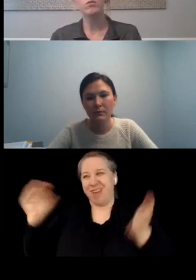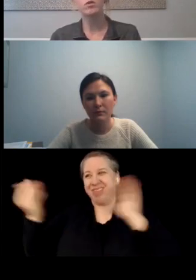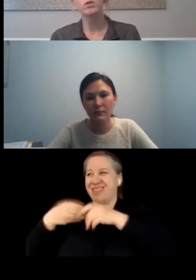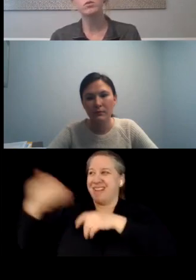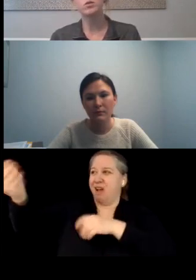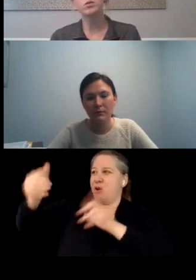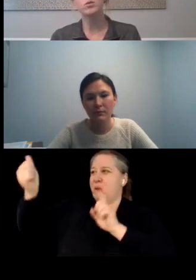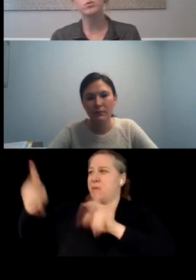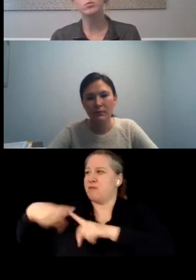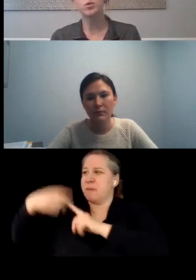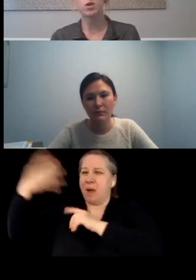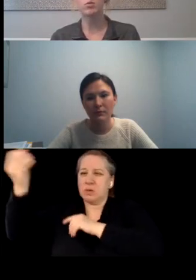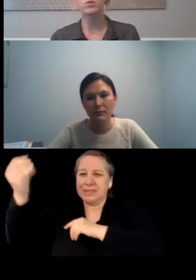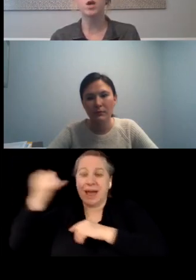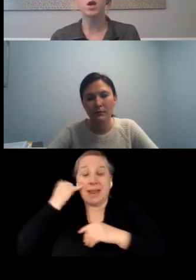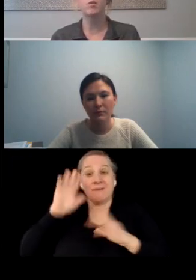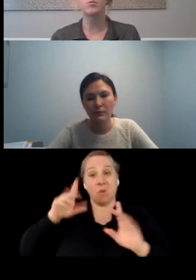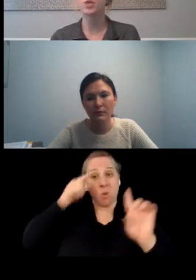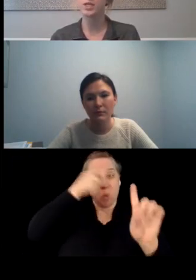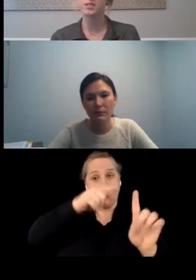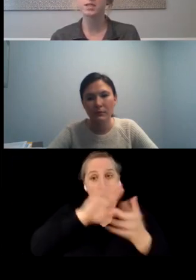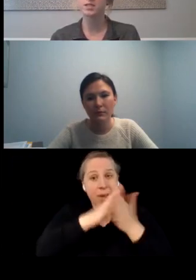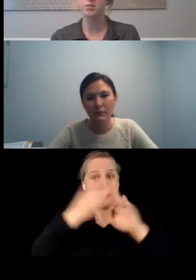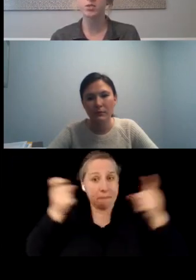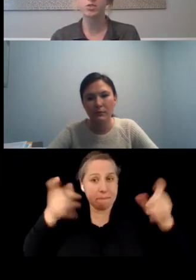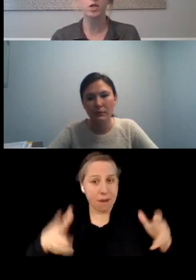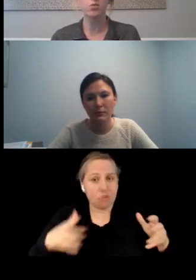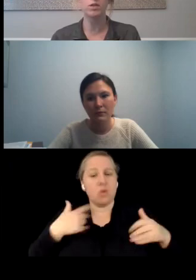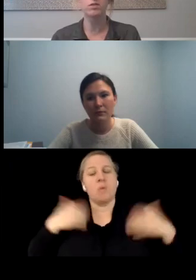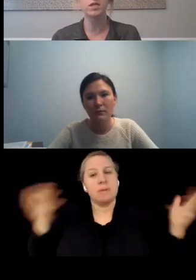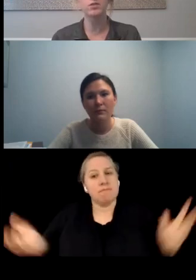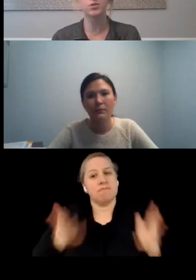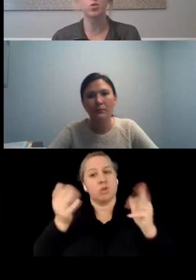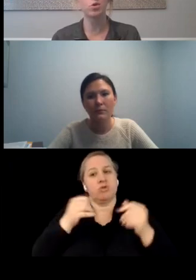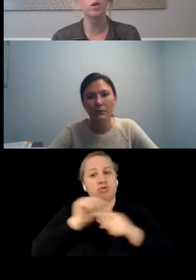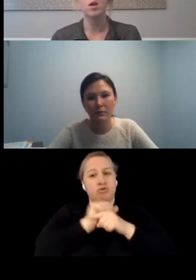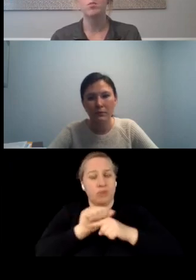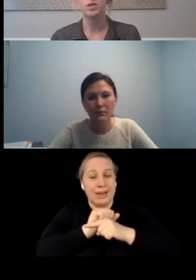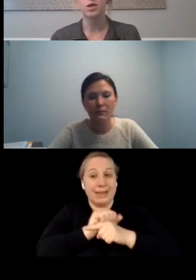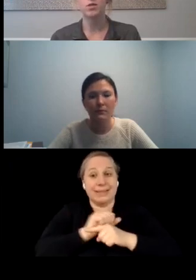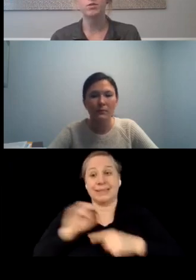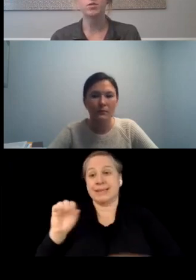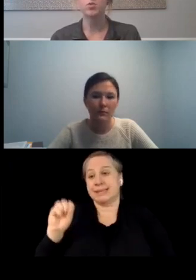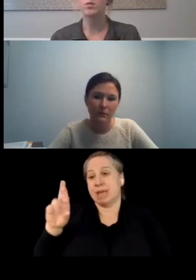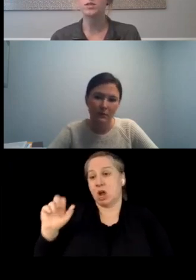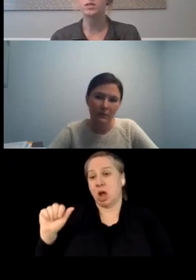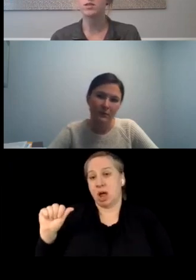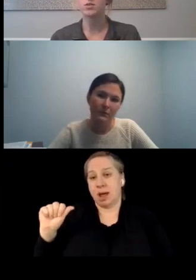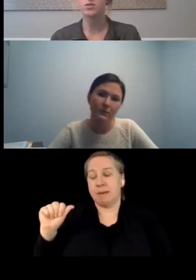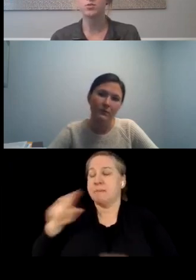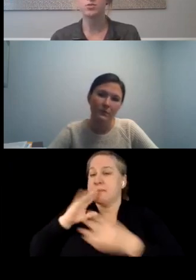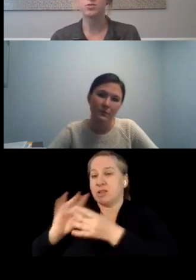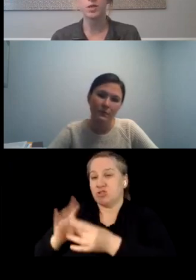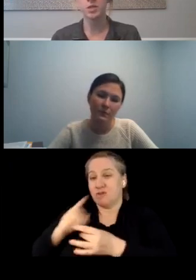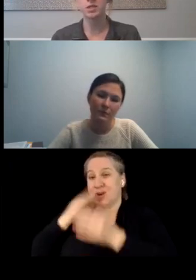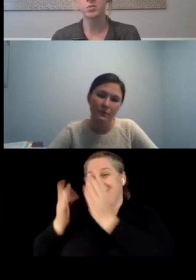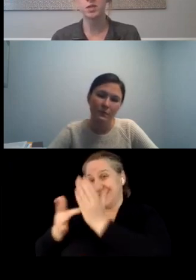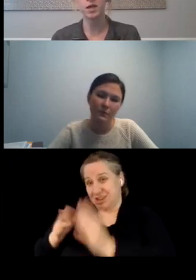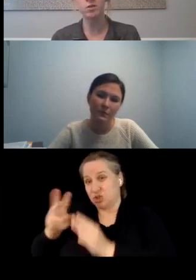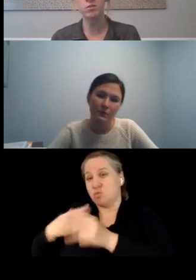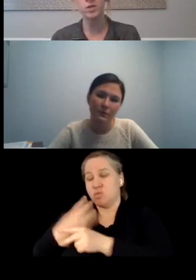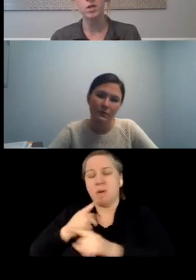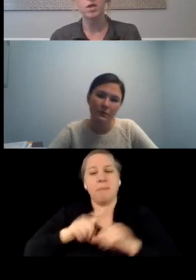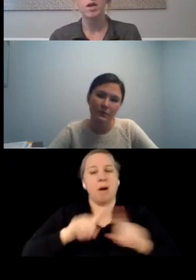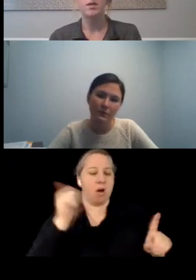is a goal of yours, we do promote trainings, like Sarah mentioned, not only in the technician world, but in others as well to get to you to that